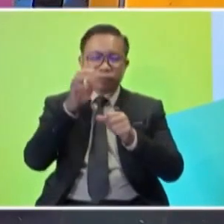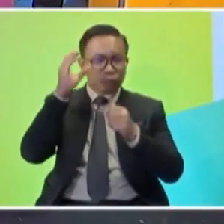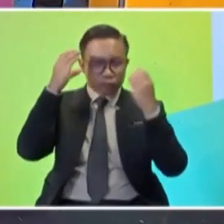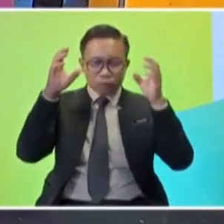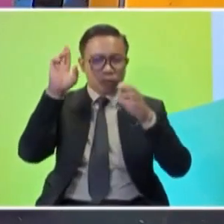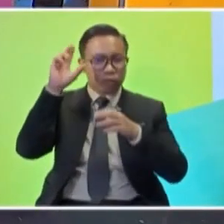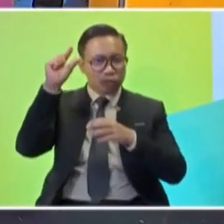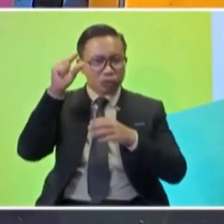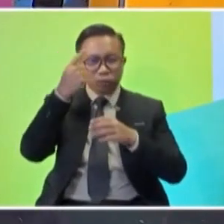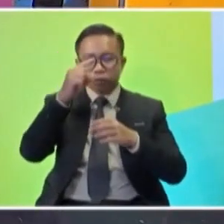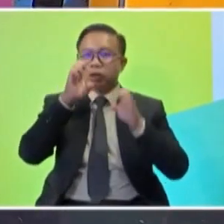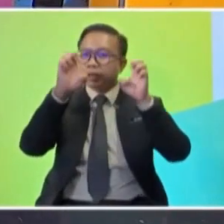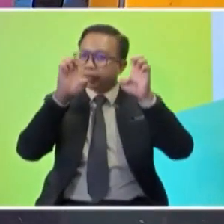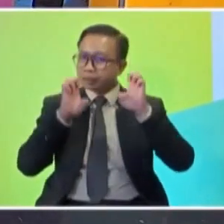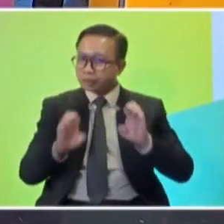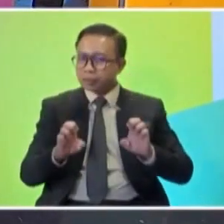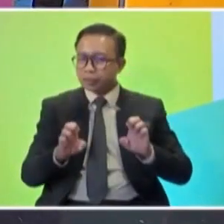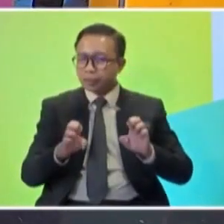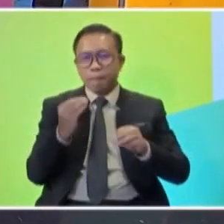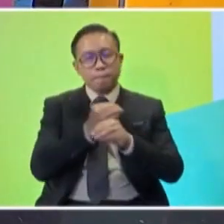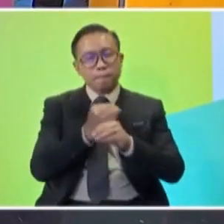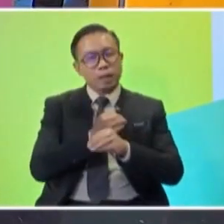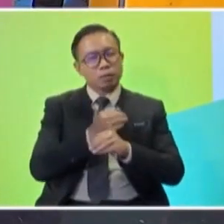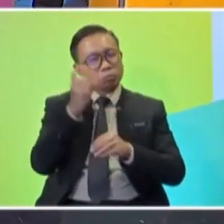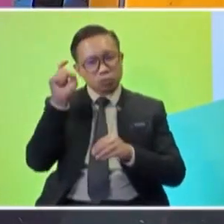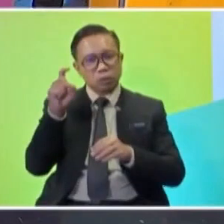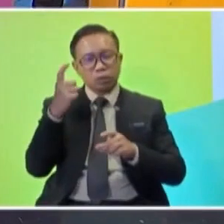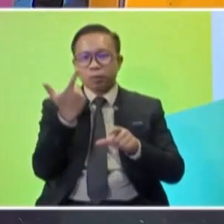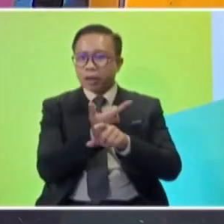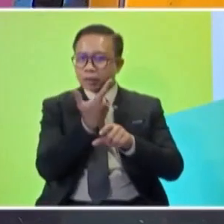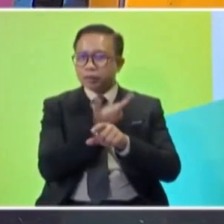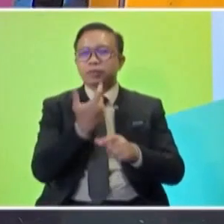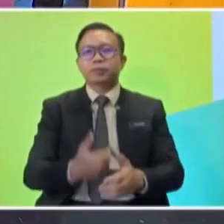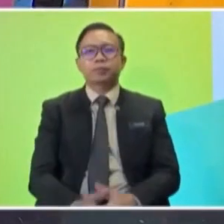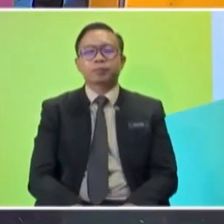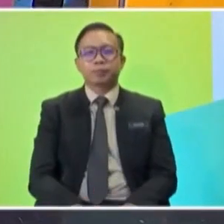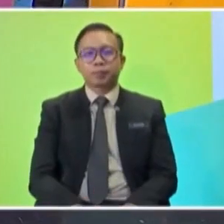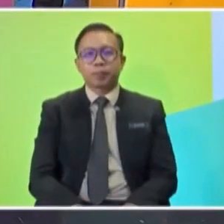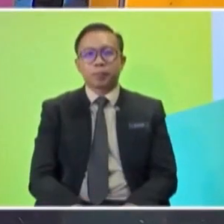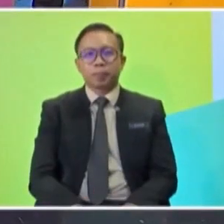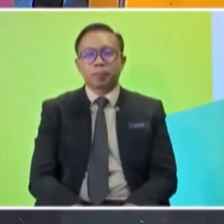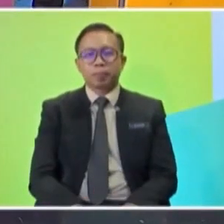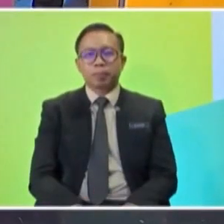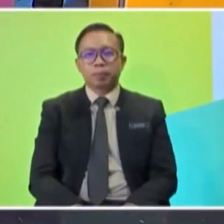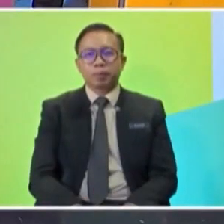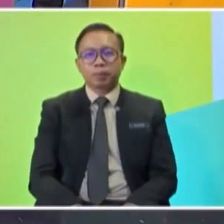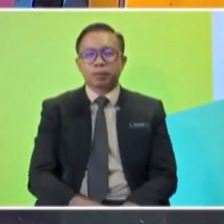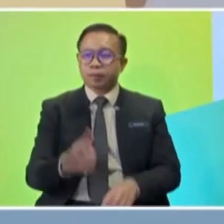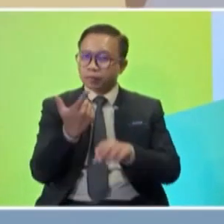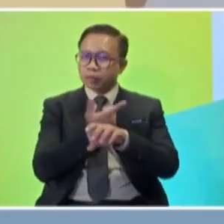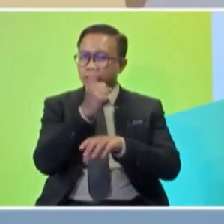this exercise, okay? Because maths is all about practice, am I right, yes, sir? Yes, exactly. Practice makes perfect. All right. Okay, this is practice